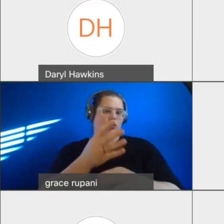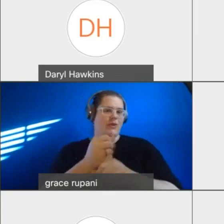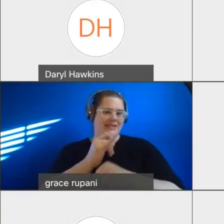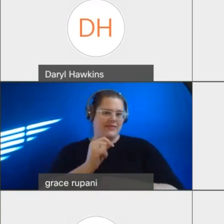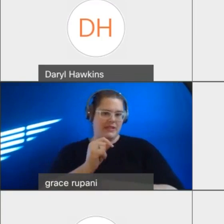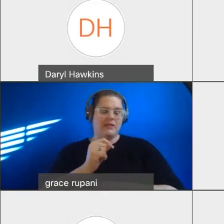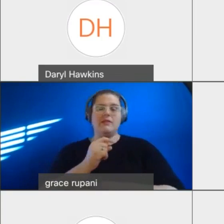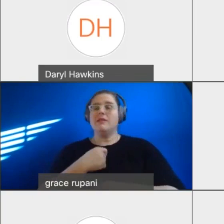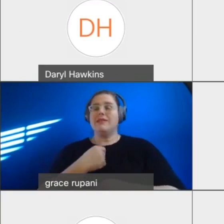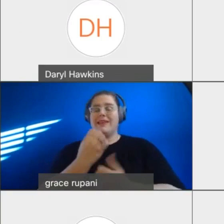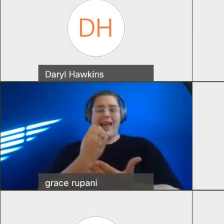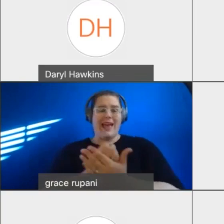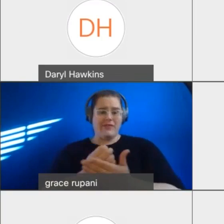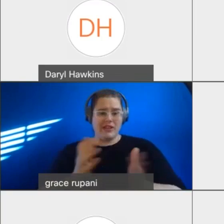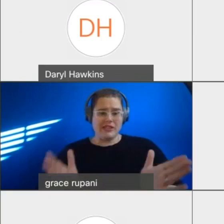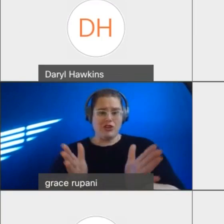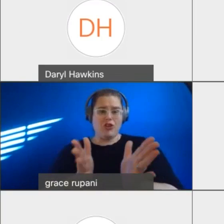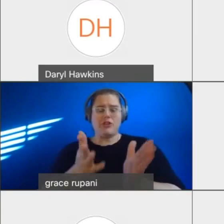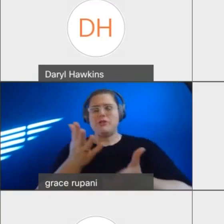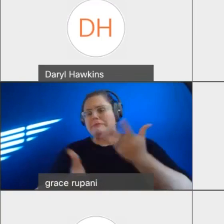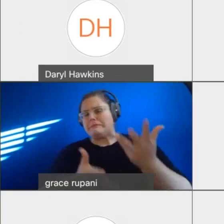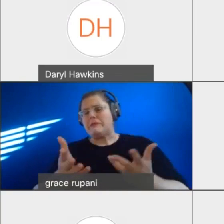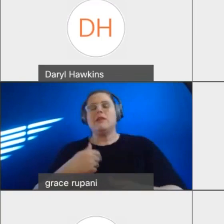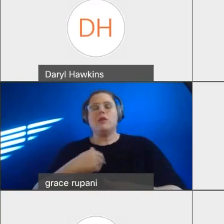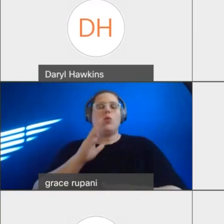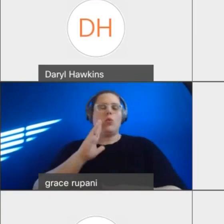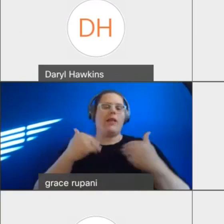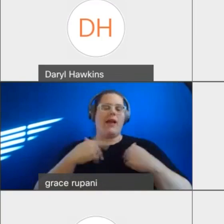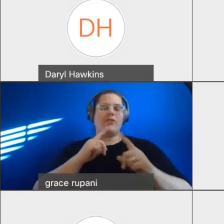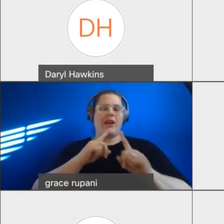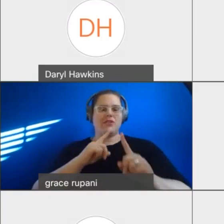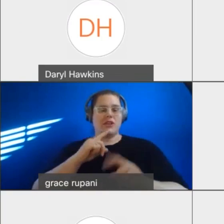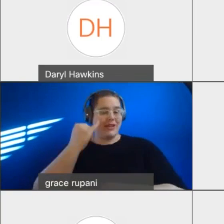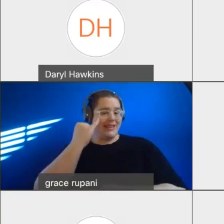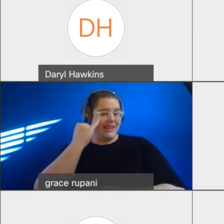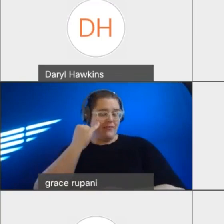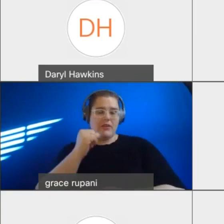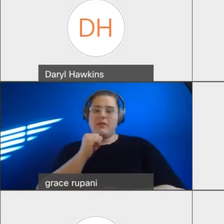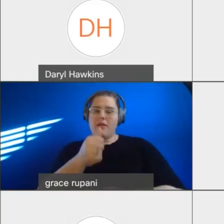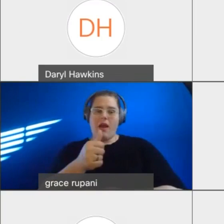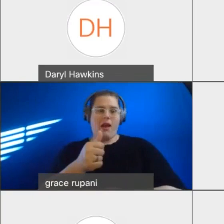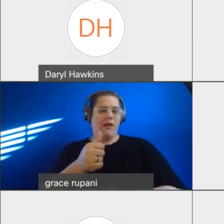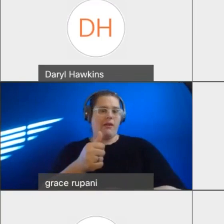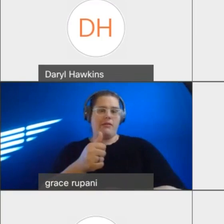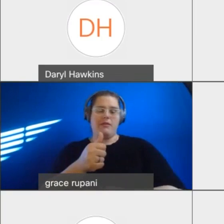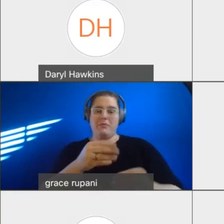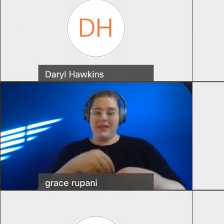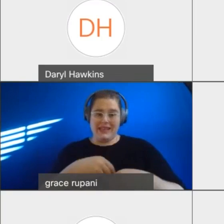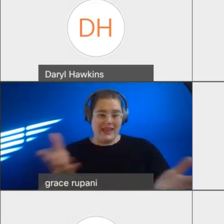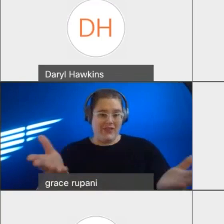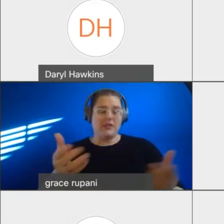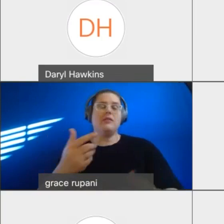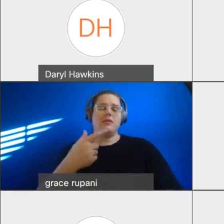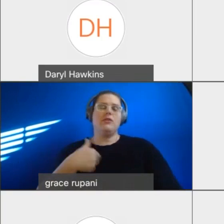encouraged, there will be conversations in instances where it's not being administered. It is